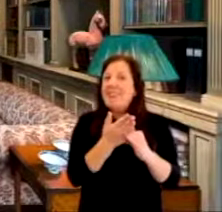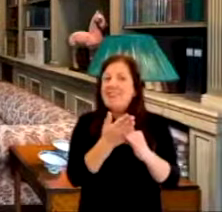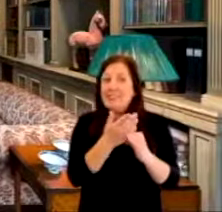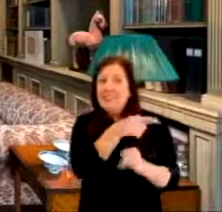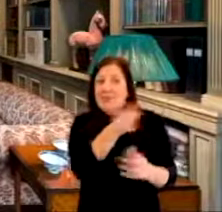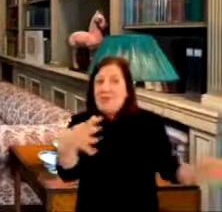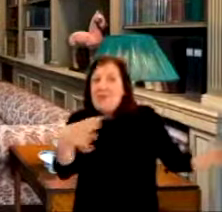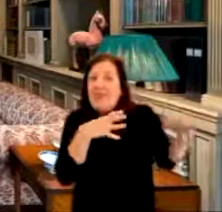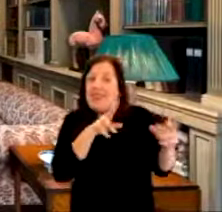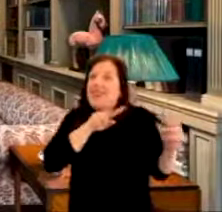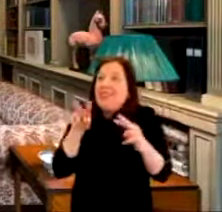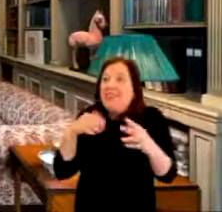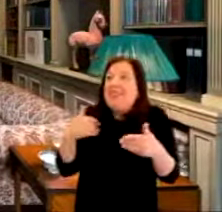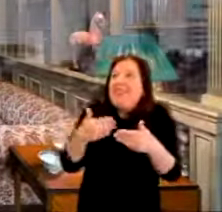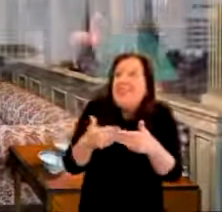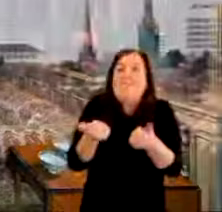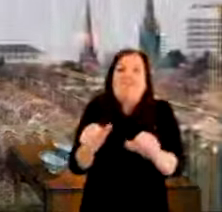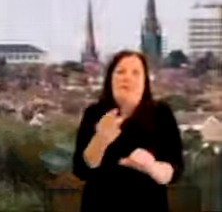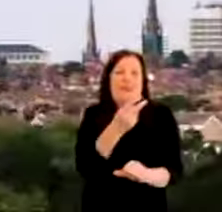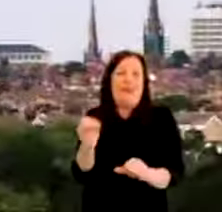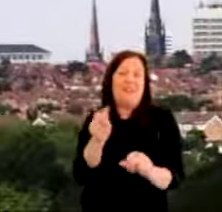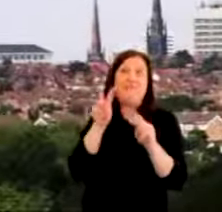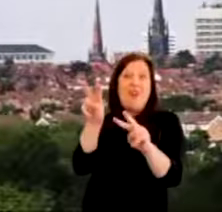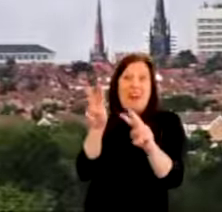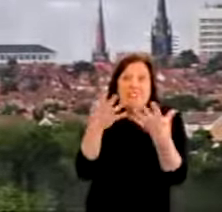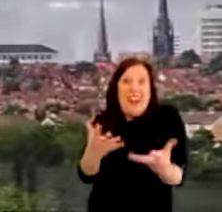all made it. Enjoy.